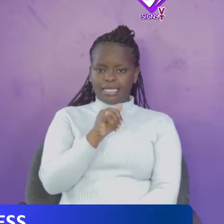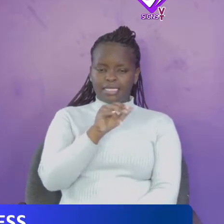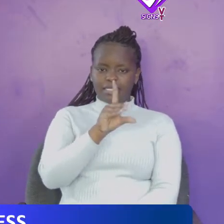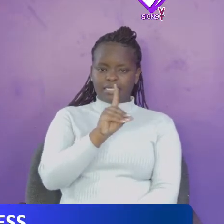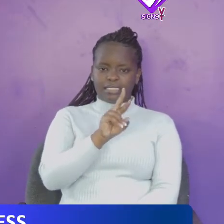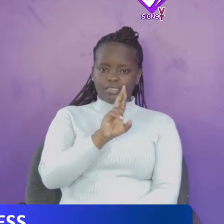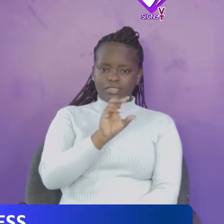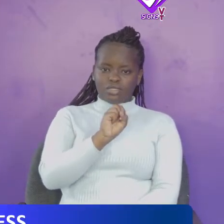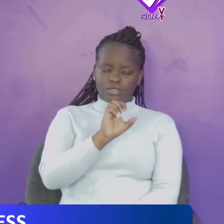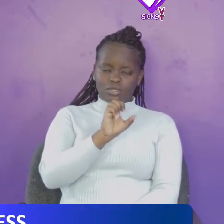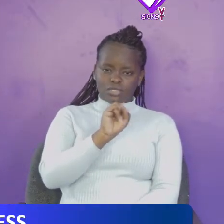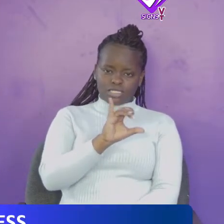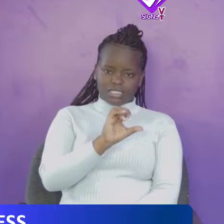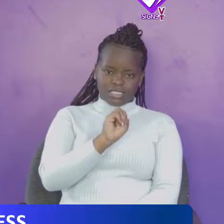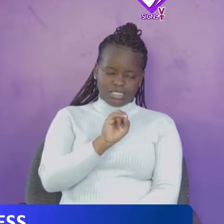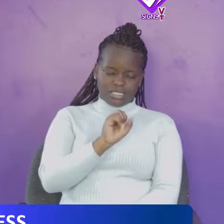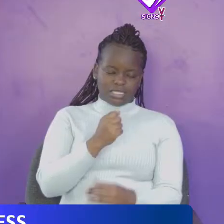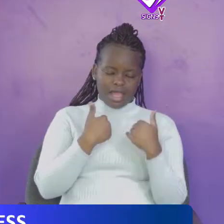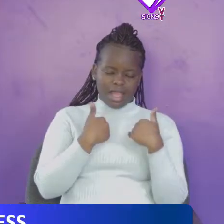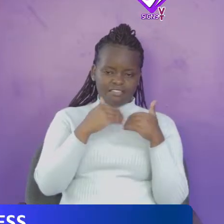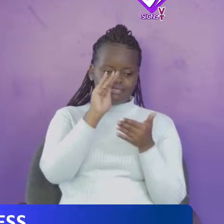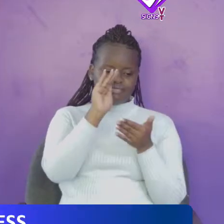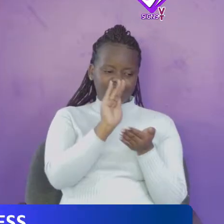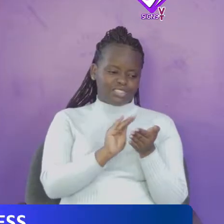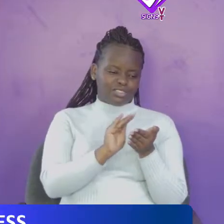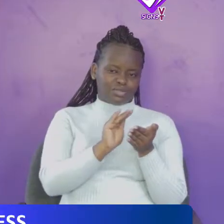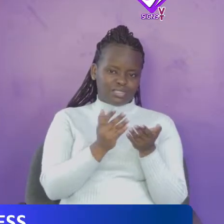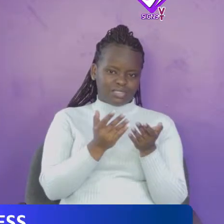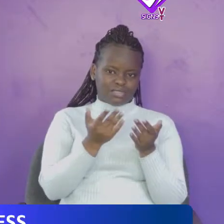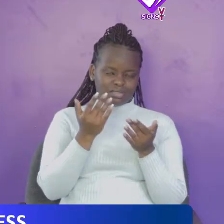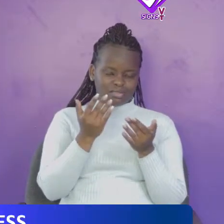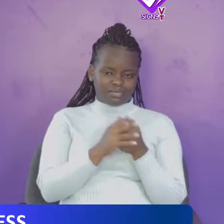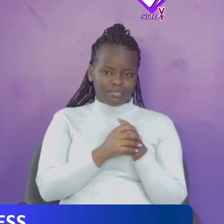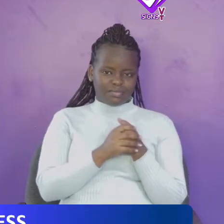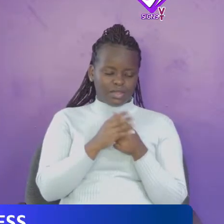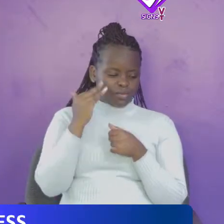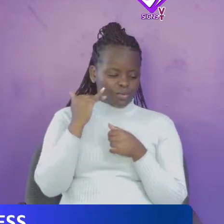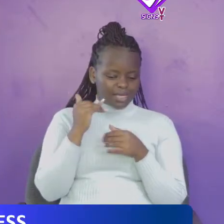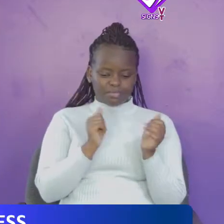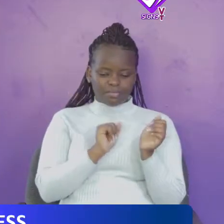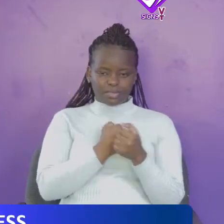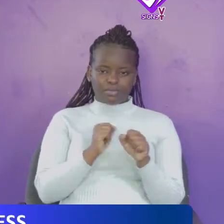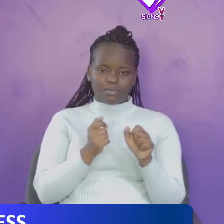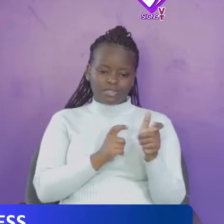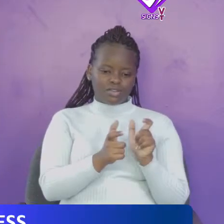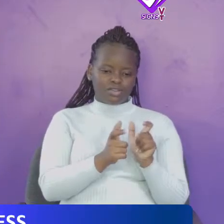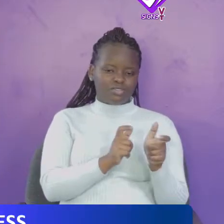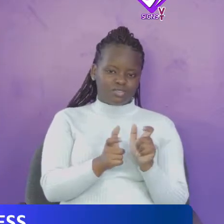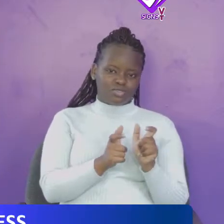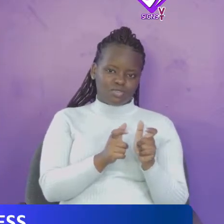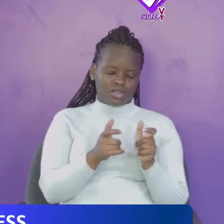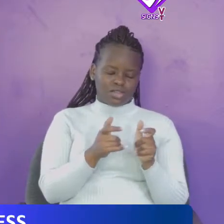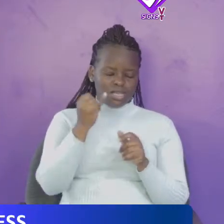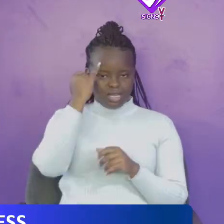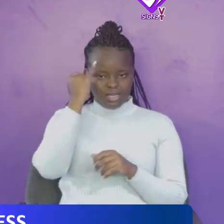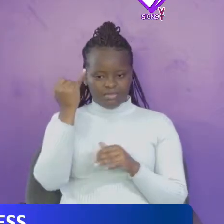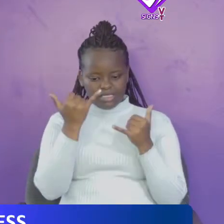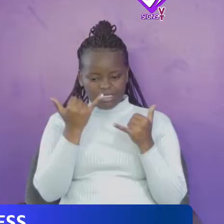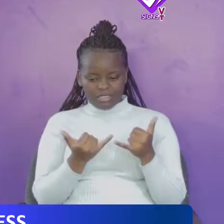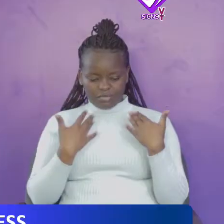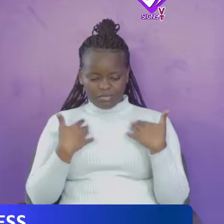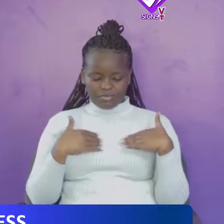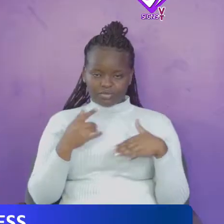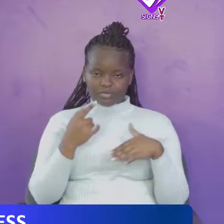lifespan because of that thermal regulation. Then now imagine individuals